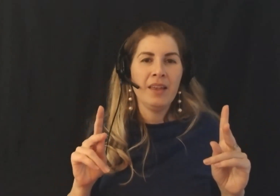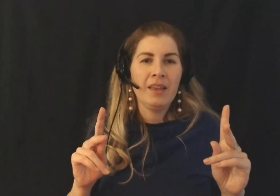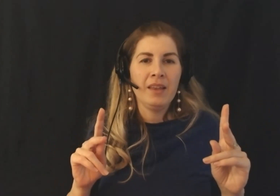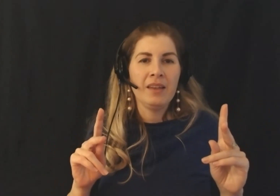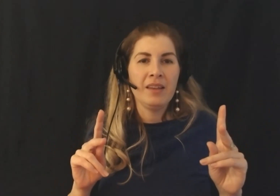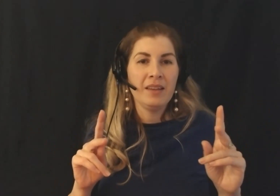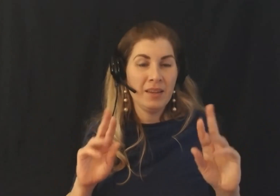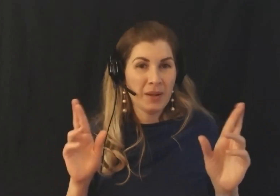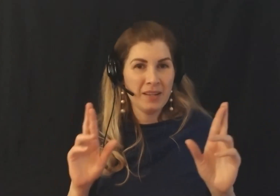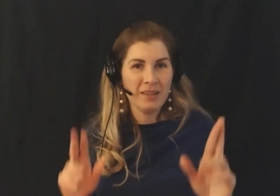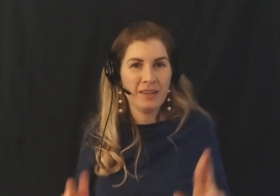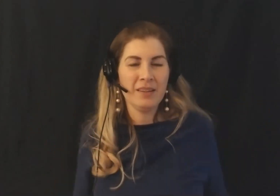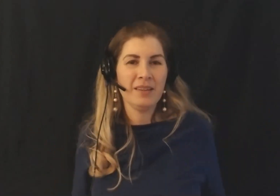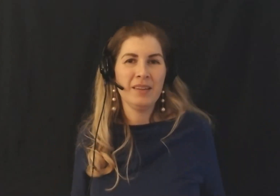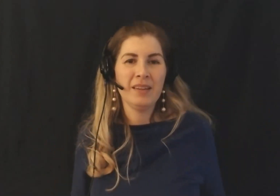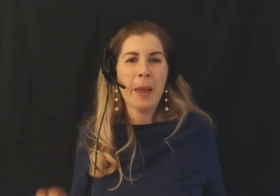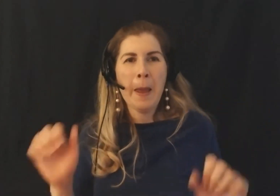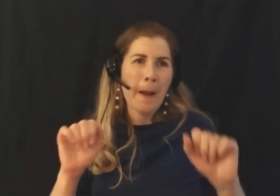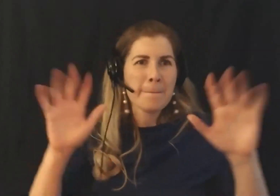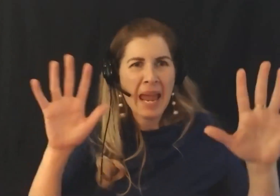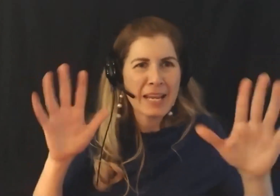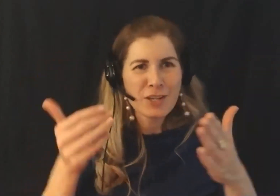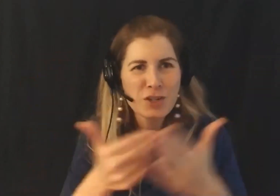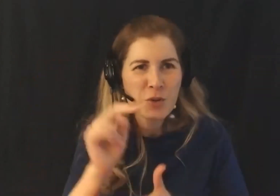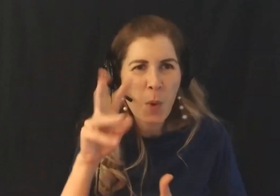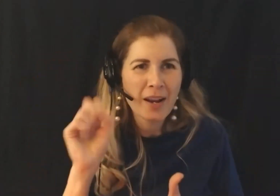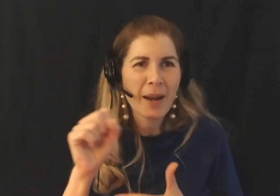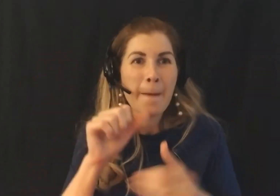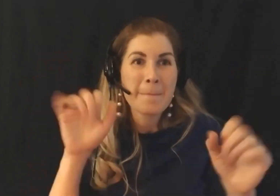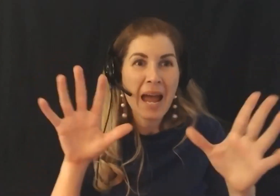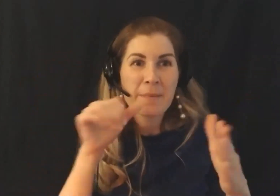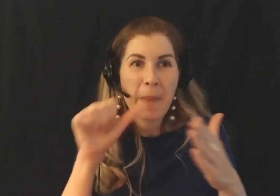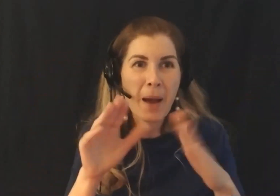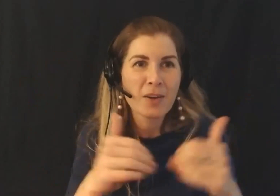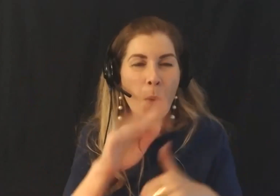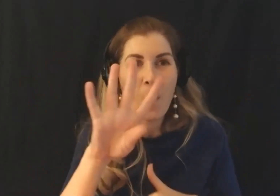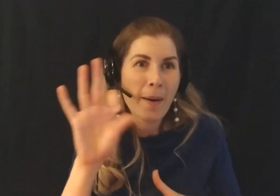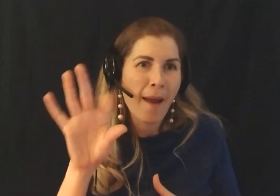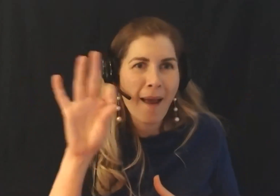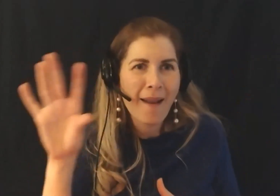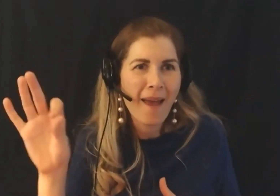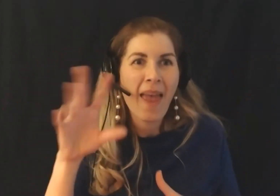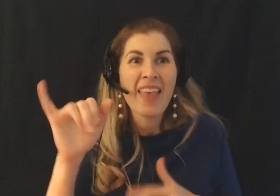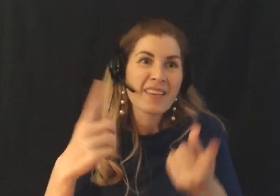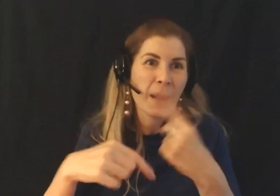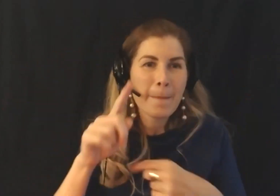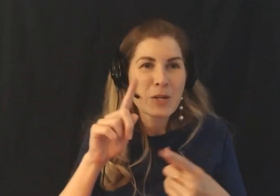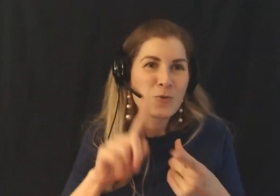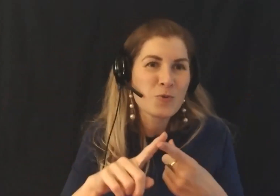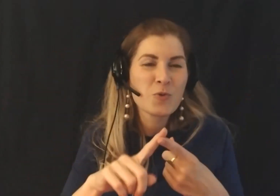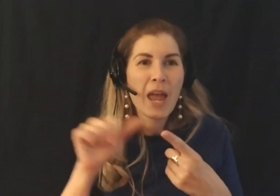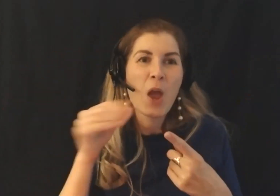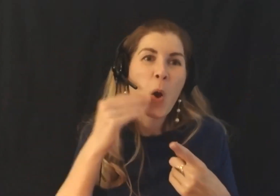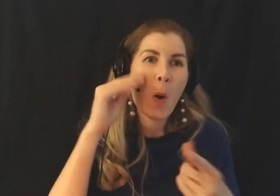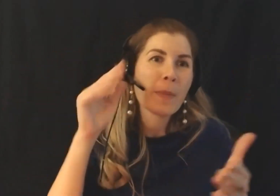Here we go. Amazing new product. The magic mailbox is only $49.99, and it's coming to a home